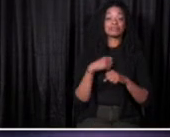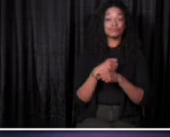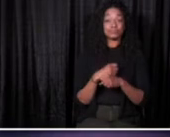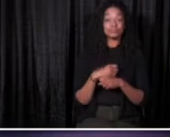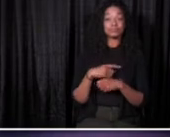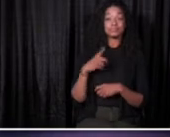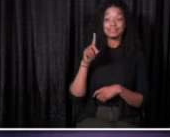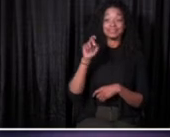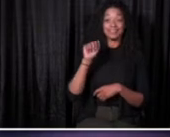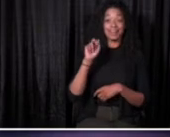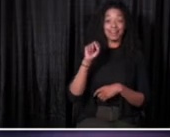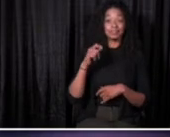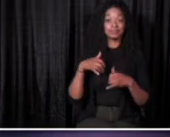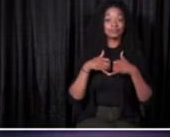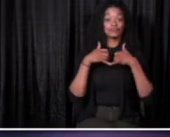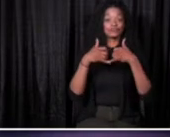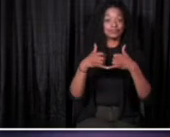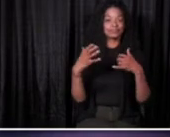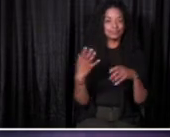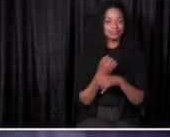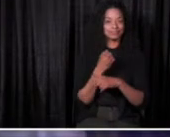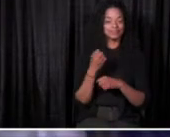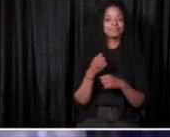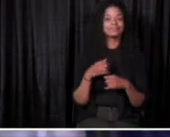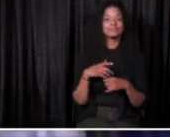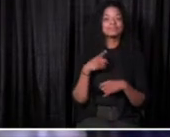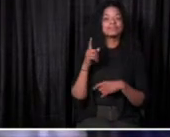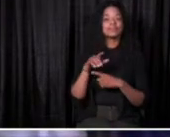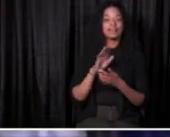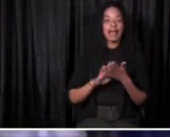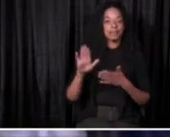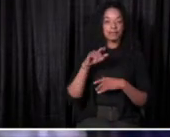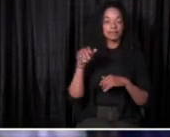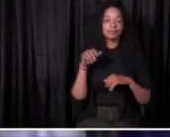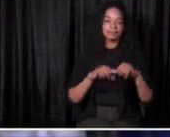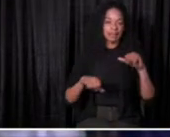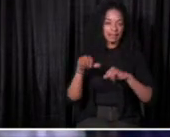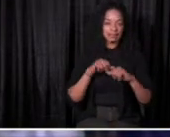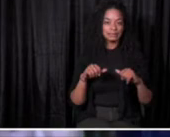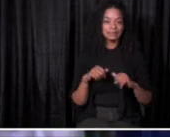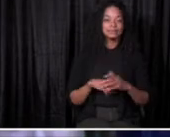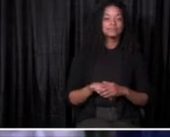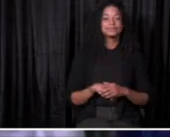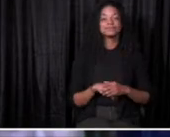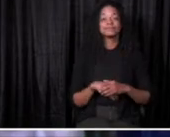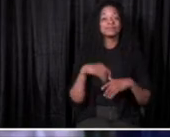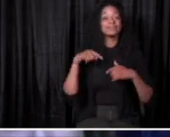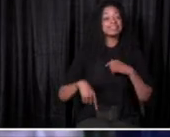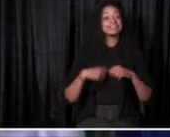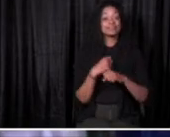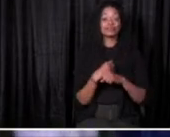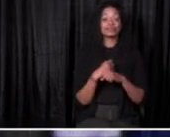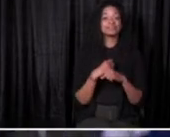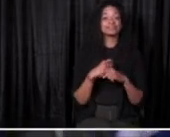and Interdisciplinary Studies, and this year's recipient of the President's Medal of